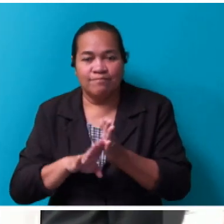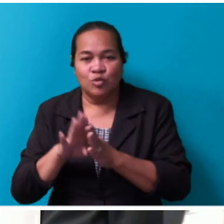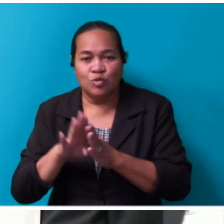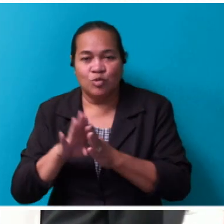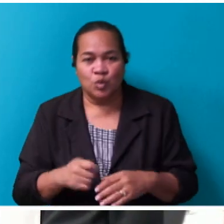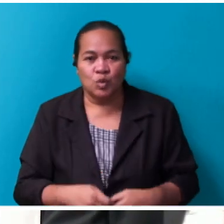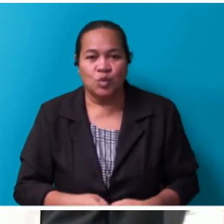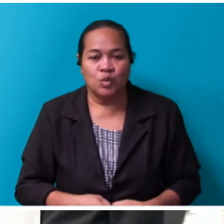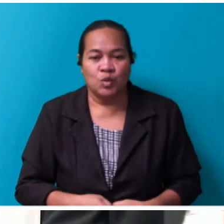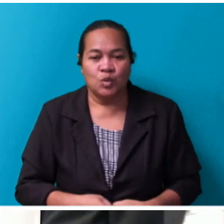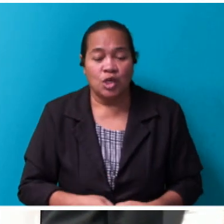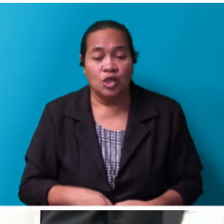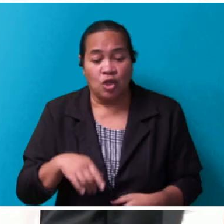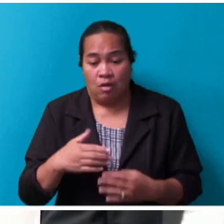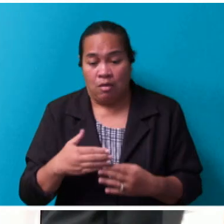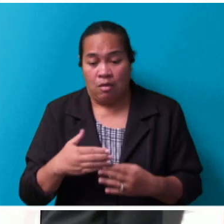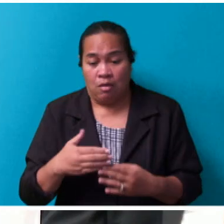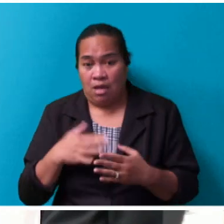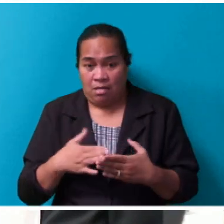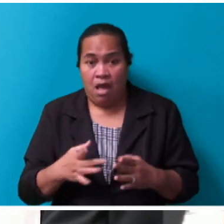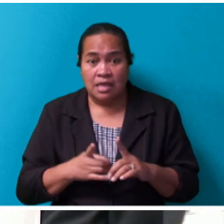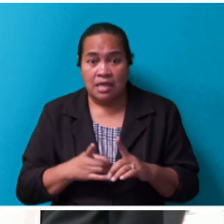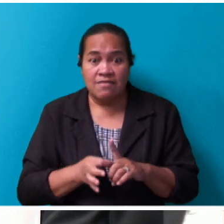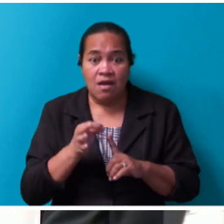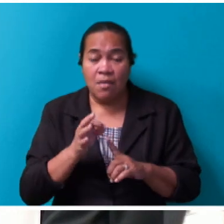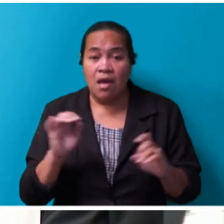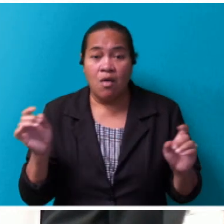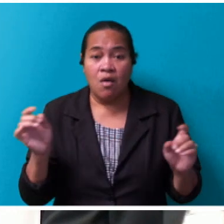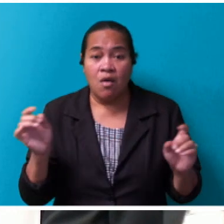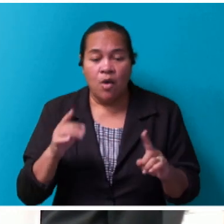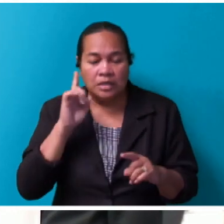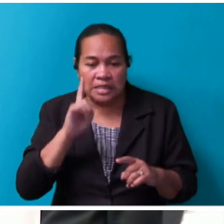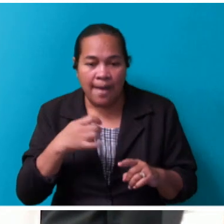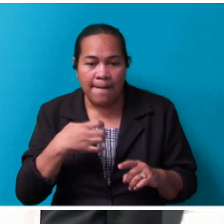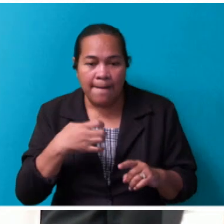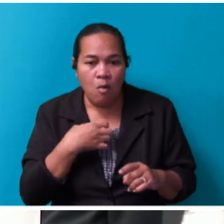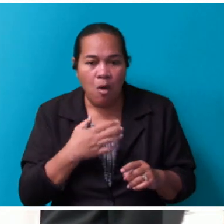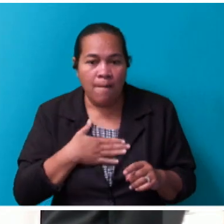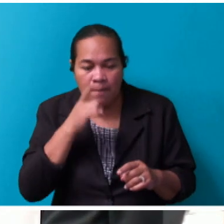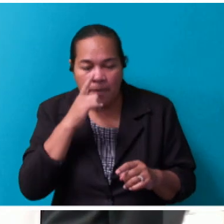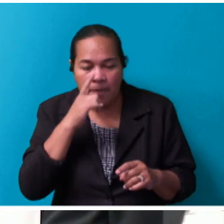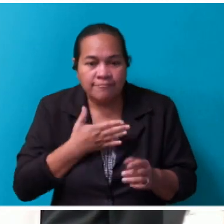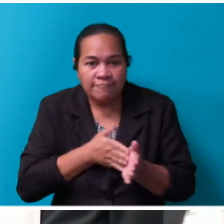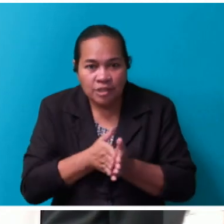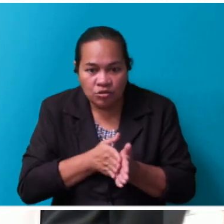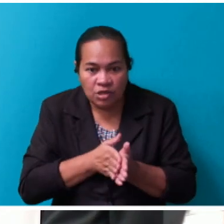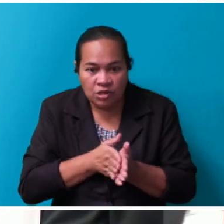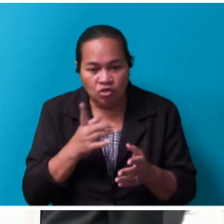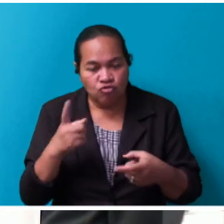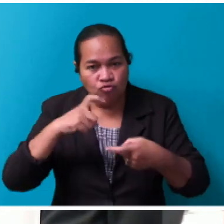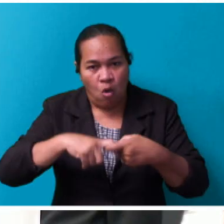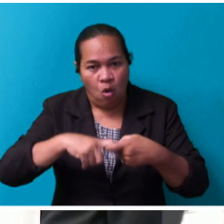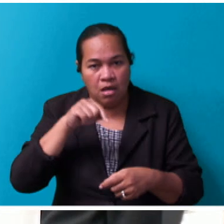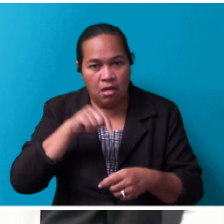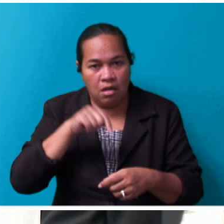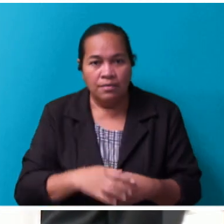Honorable Speaker, in terms of the recent developments, we are seeing more and more of an interest in this sector, which